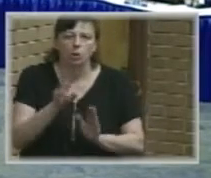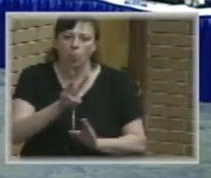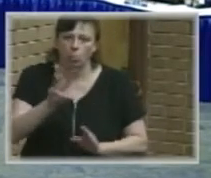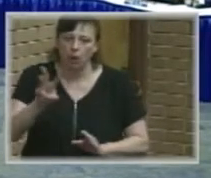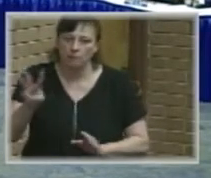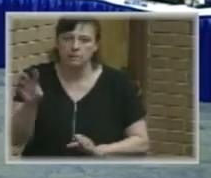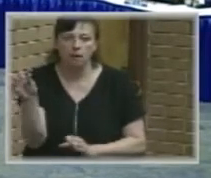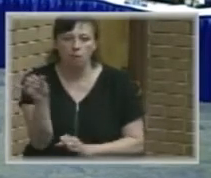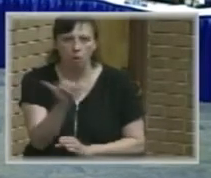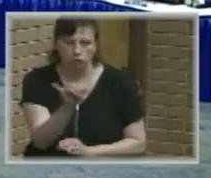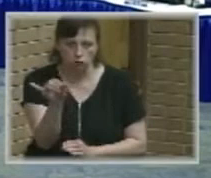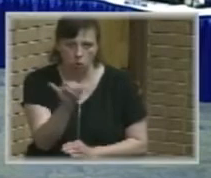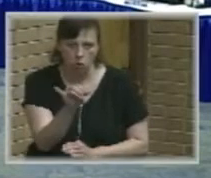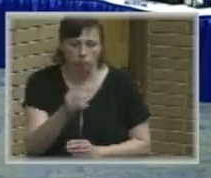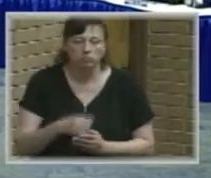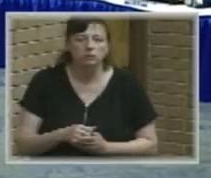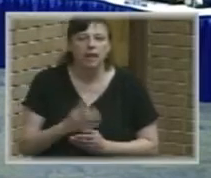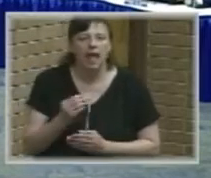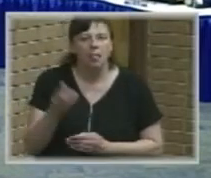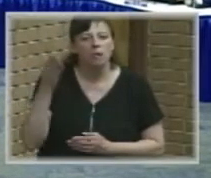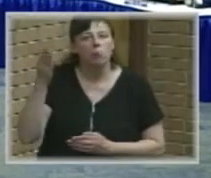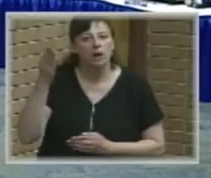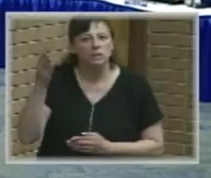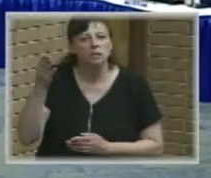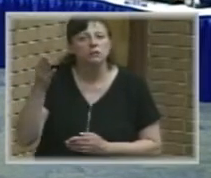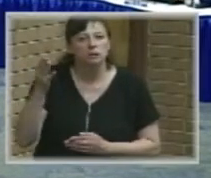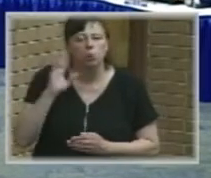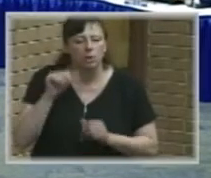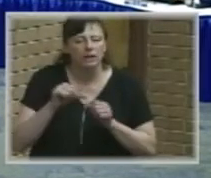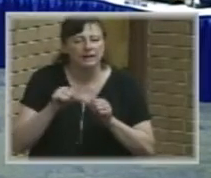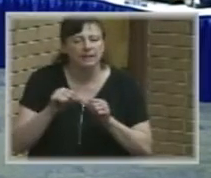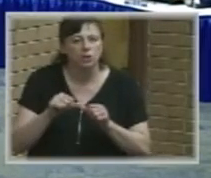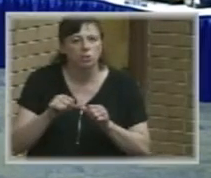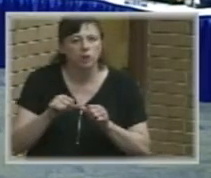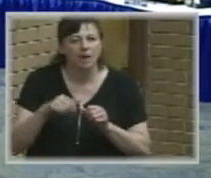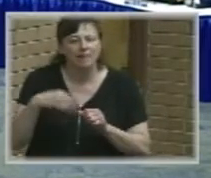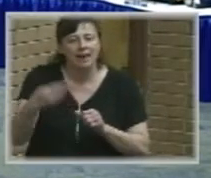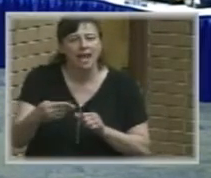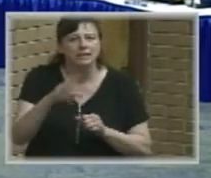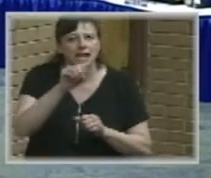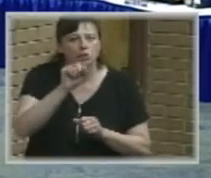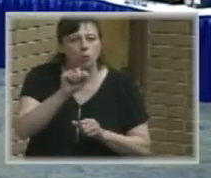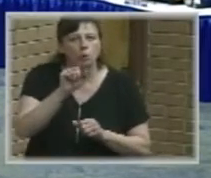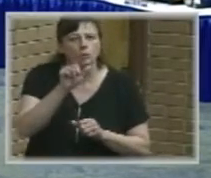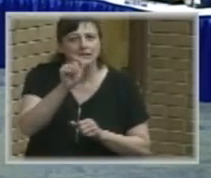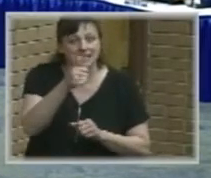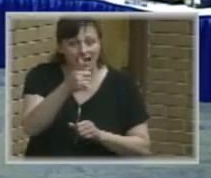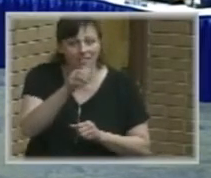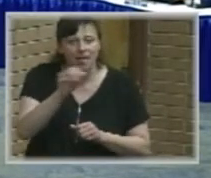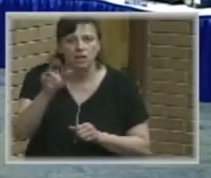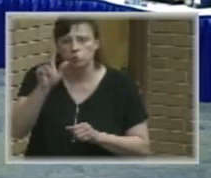and that the presentations will be made at our next 2 town board meetings.